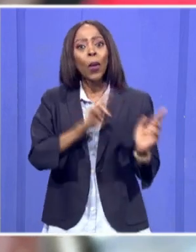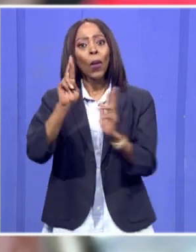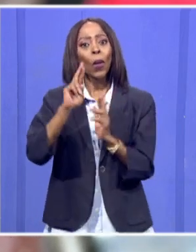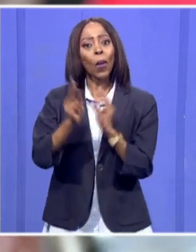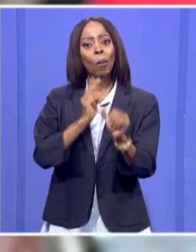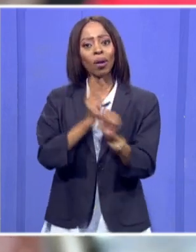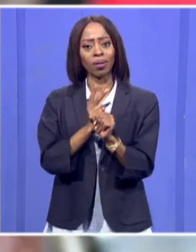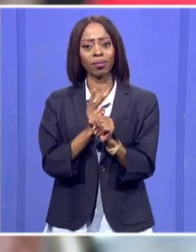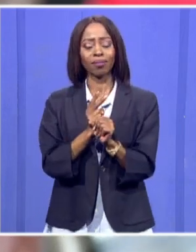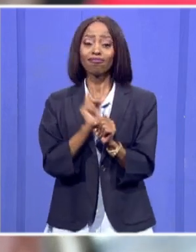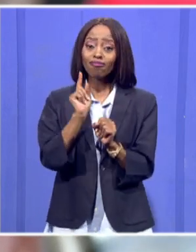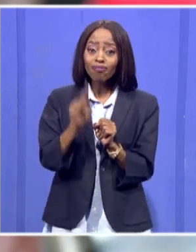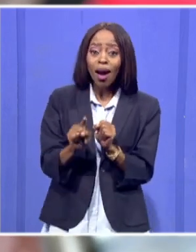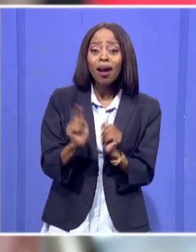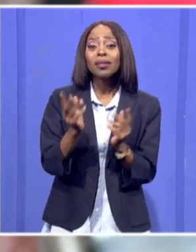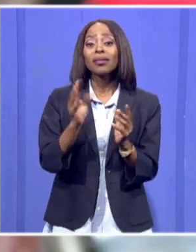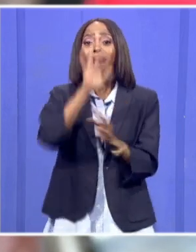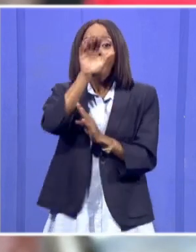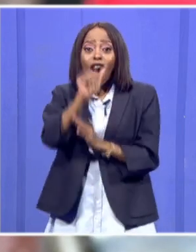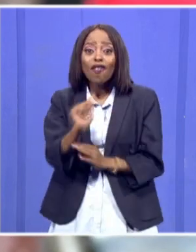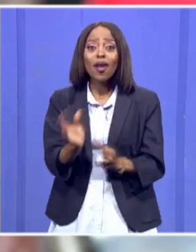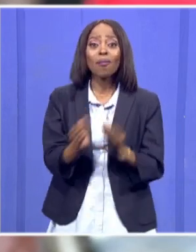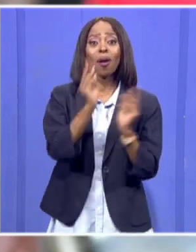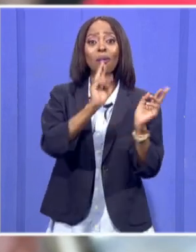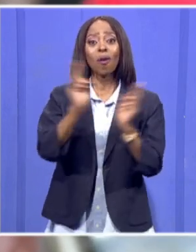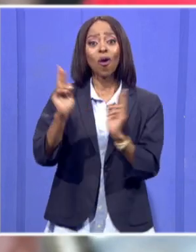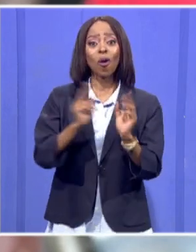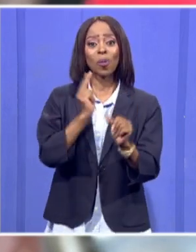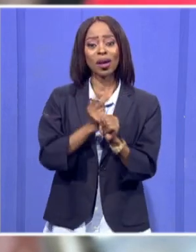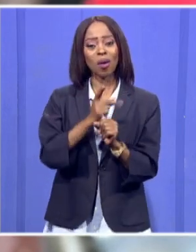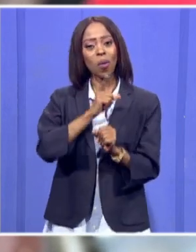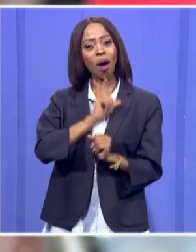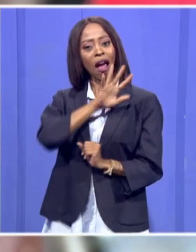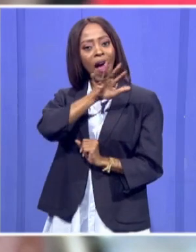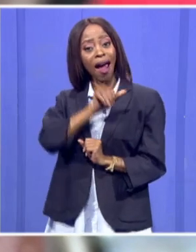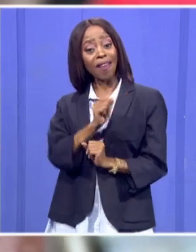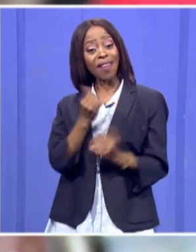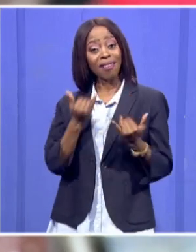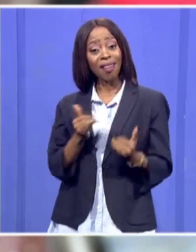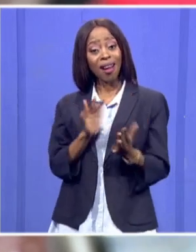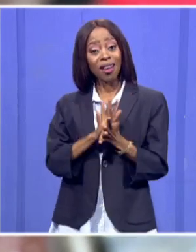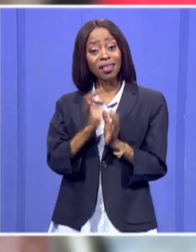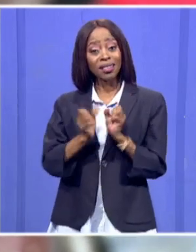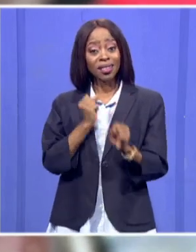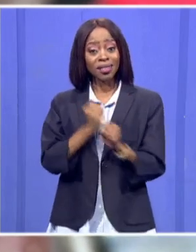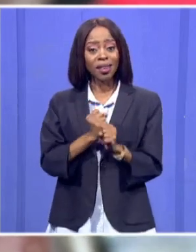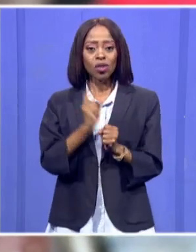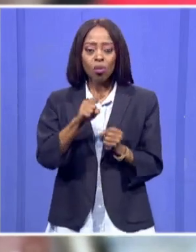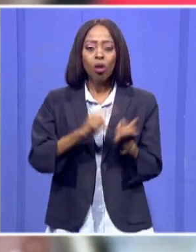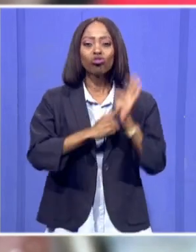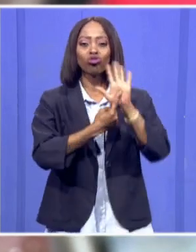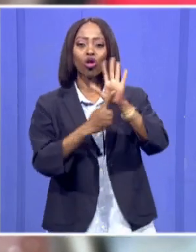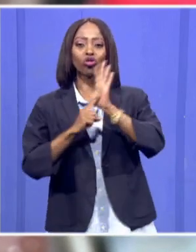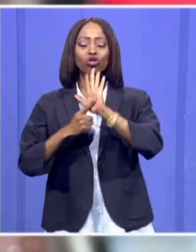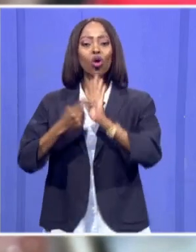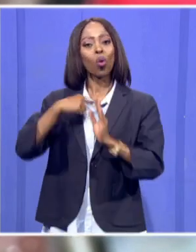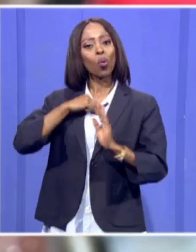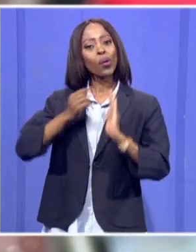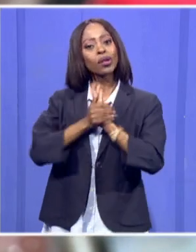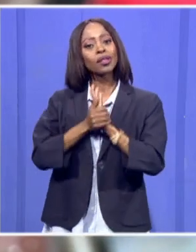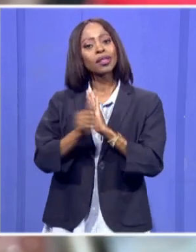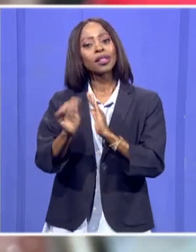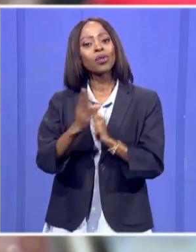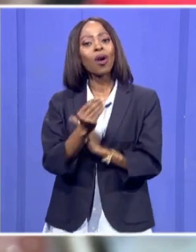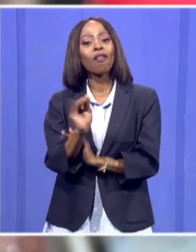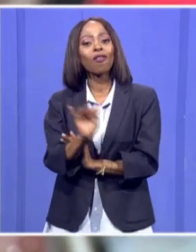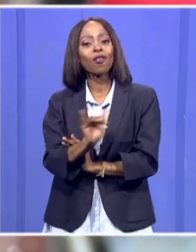Africans. We need to give hope to Africa. We are in a decade of Africa where in this 10 years, we need to show off what we can do as Africa. So one of the things